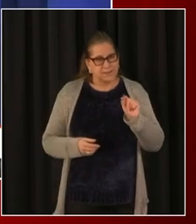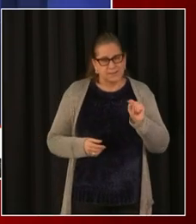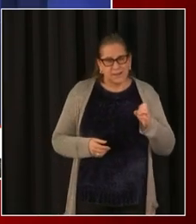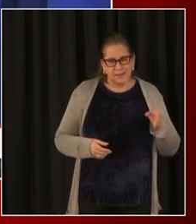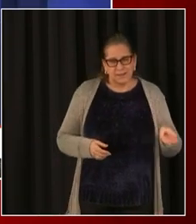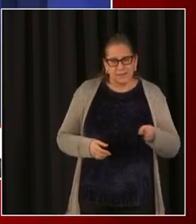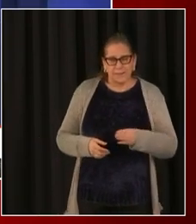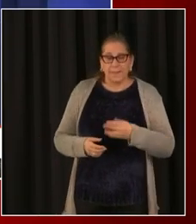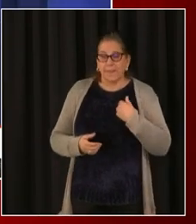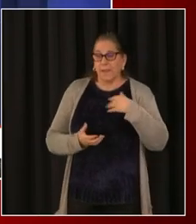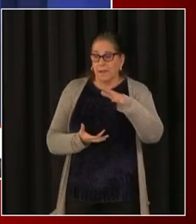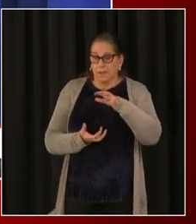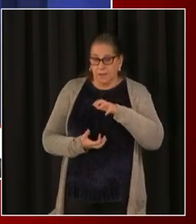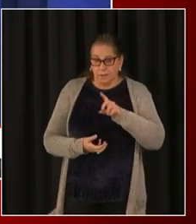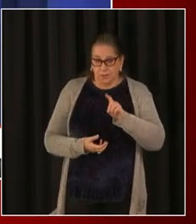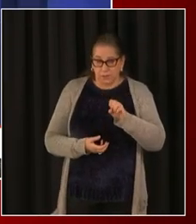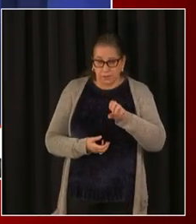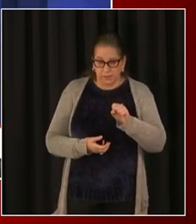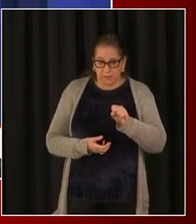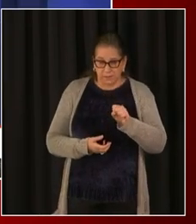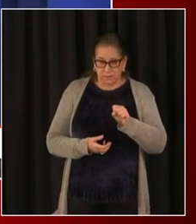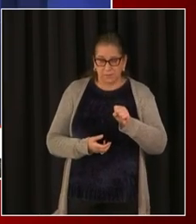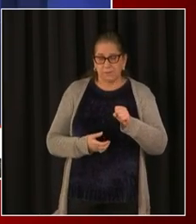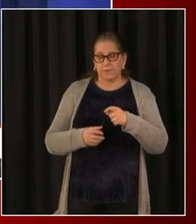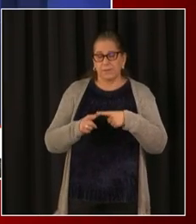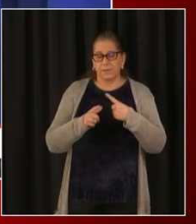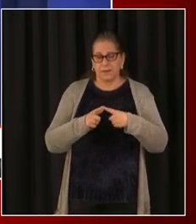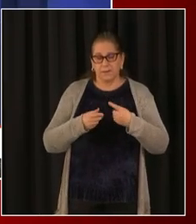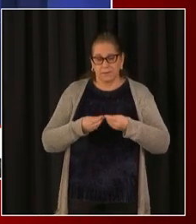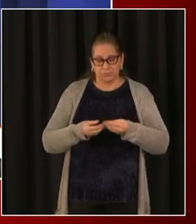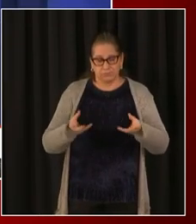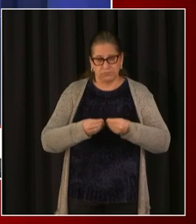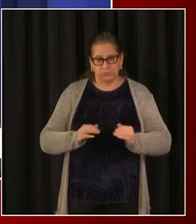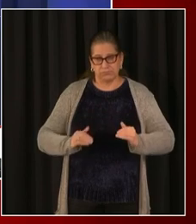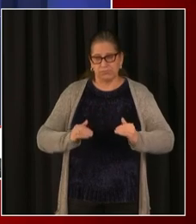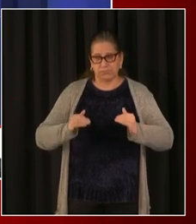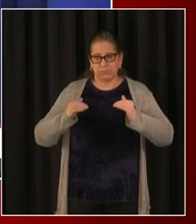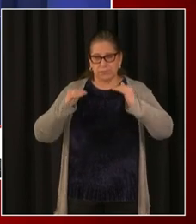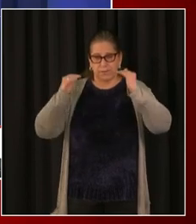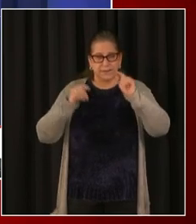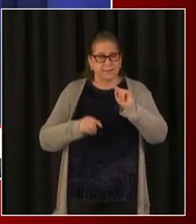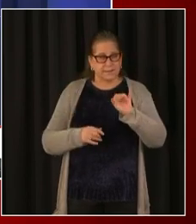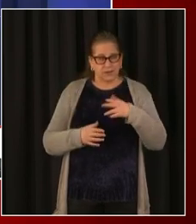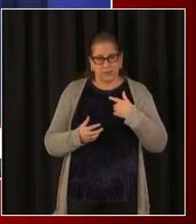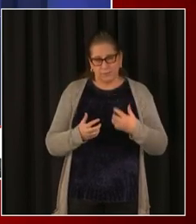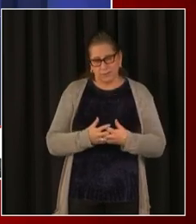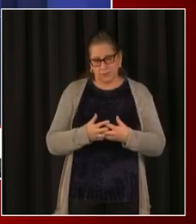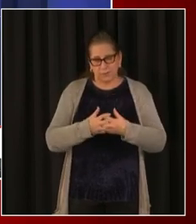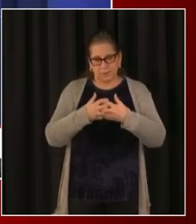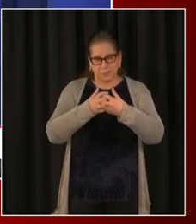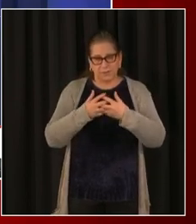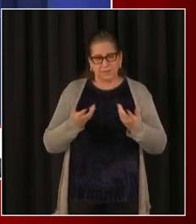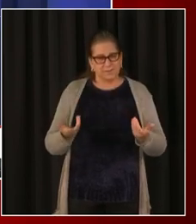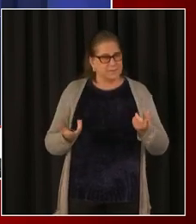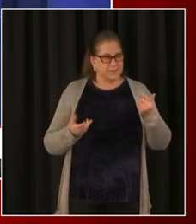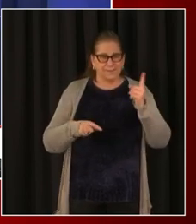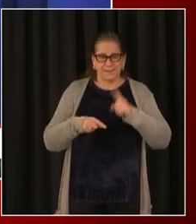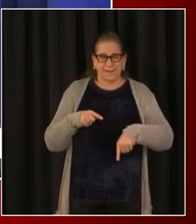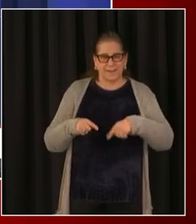interestingly, we will not be able to give you a hard fast when any one tier will be able to go